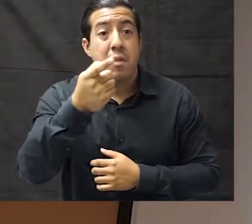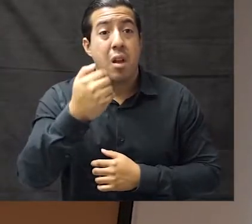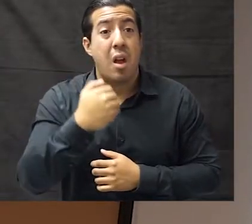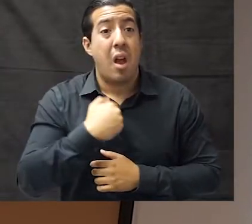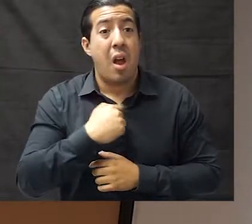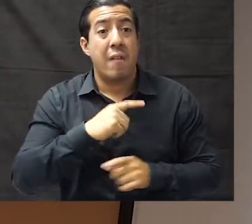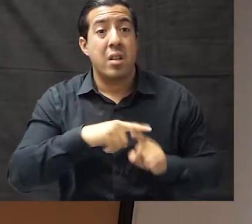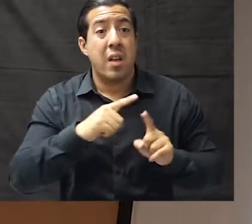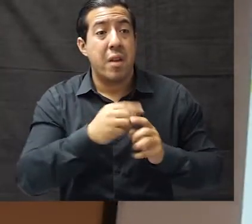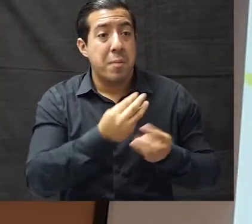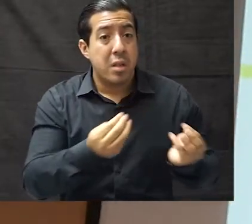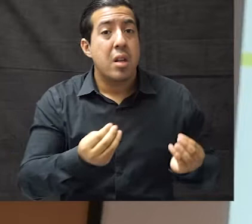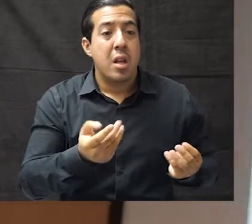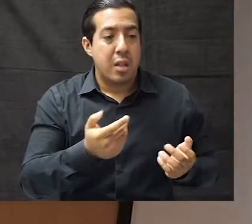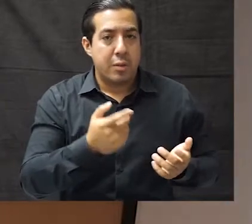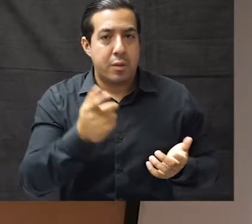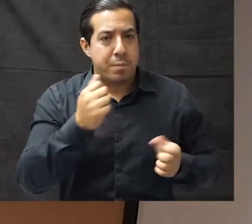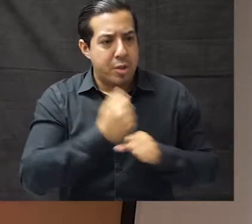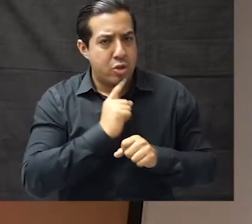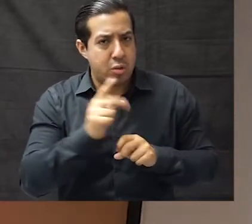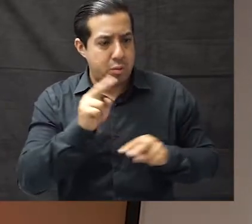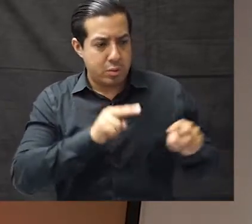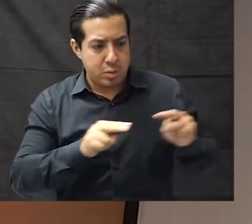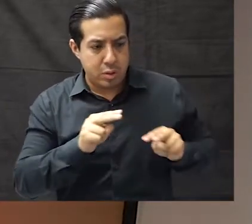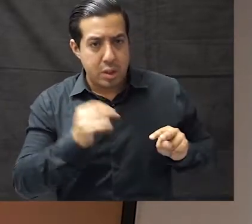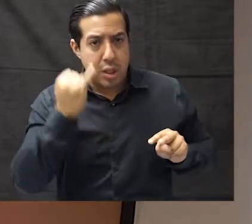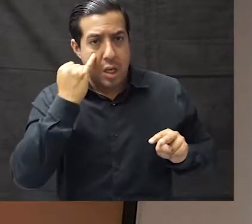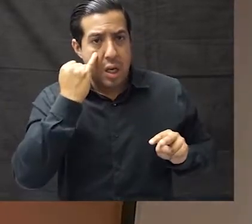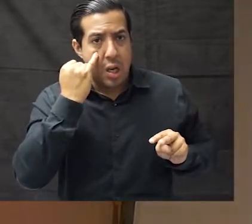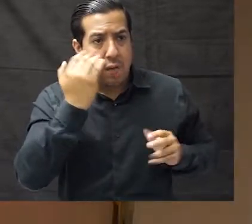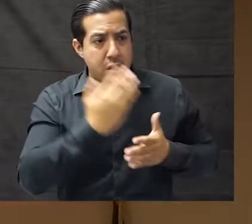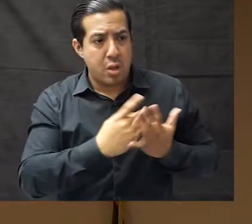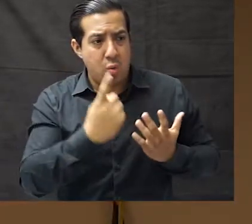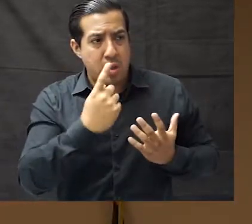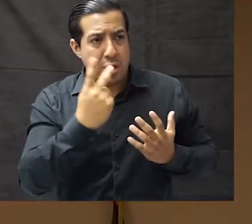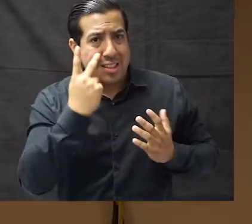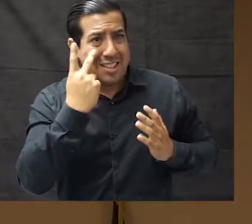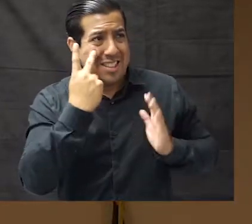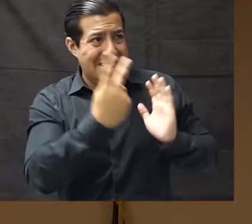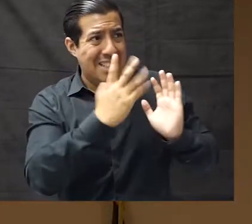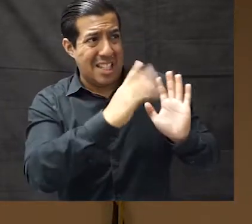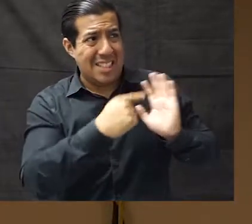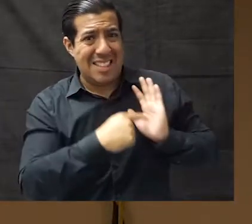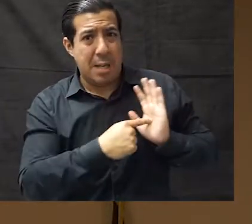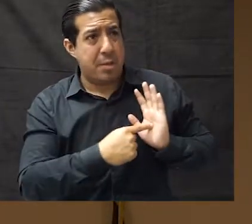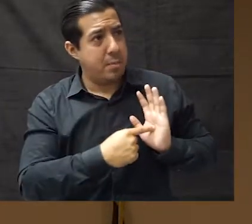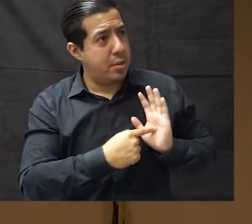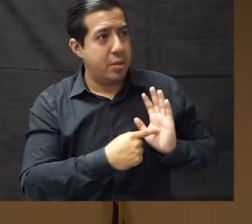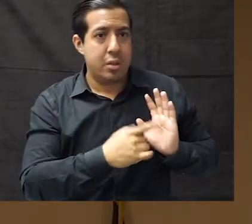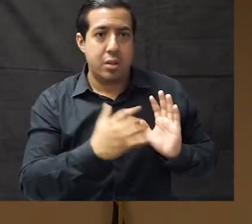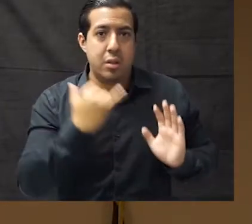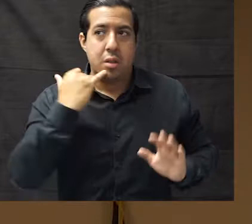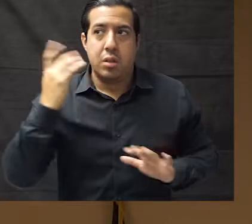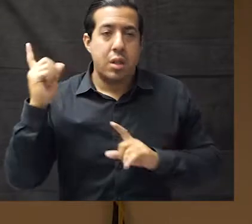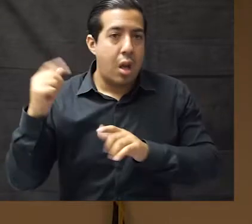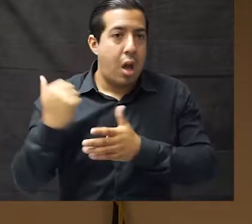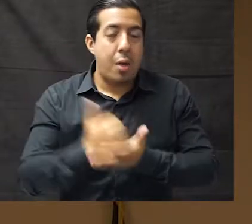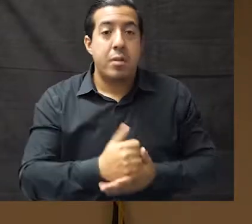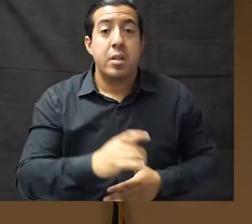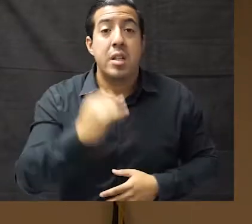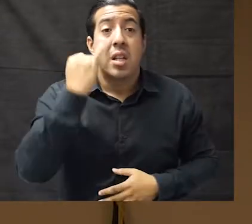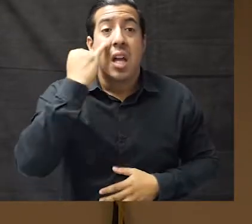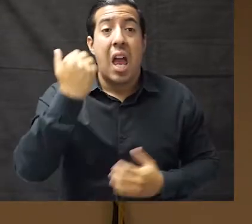happen. But if you don't have it and they really need it, they're going to have a problem. So it's a very harmless